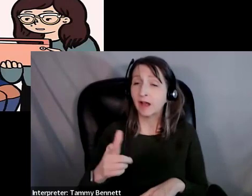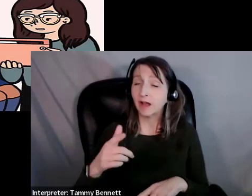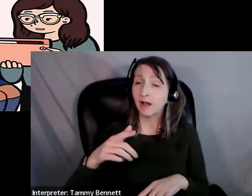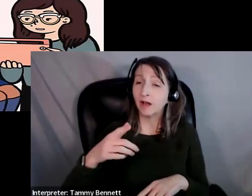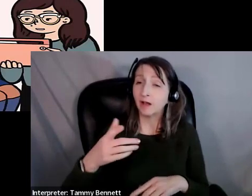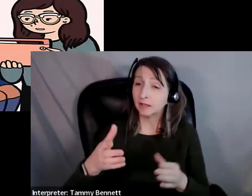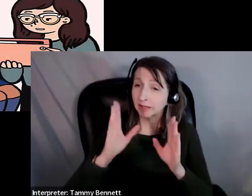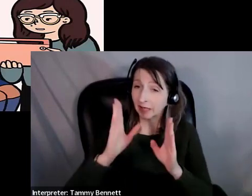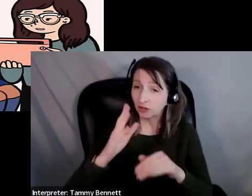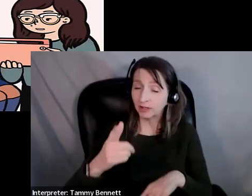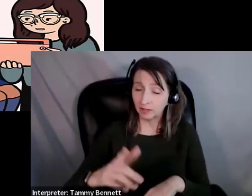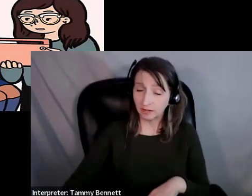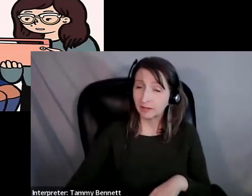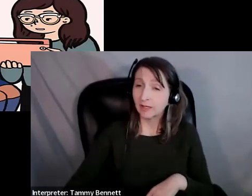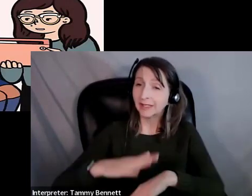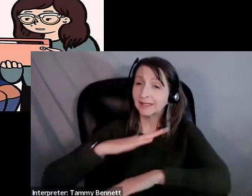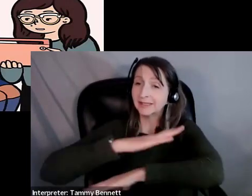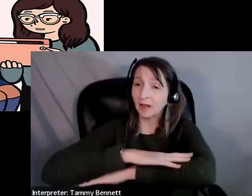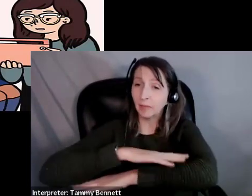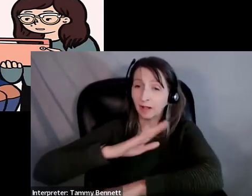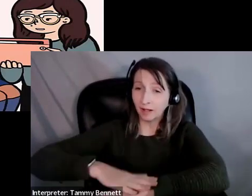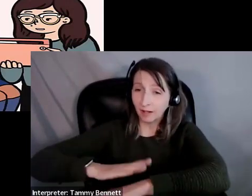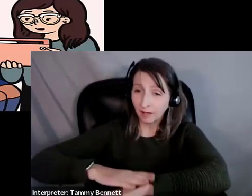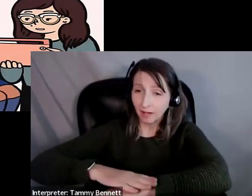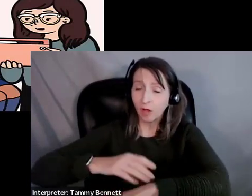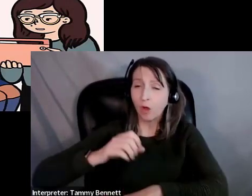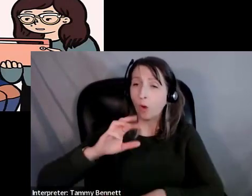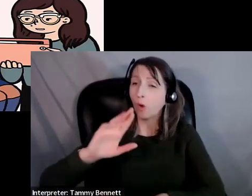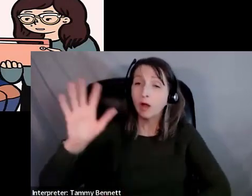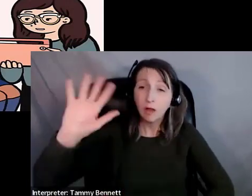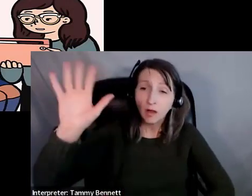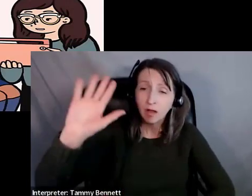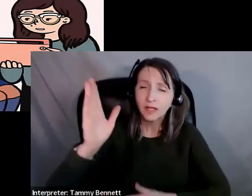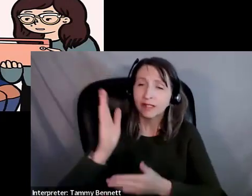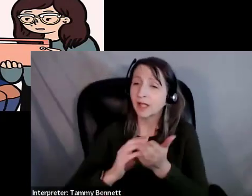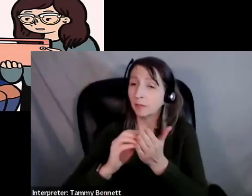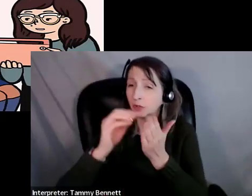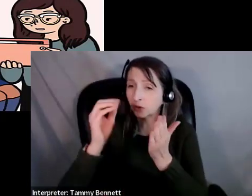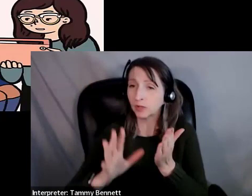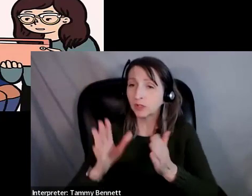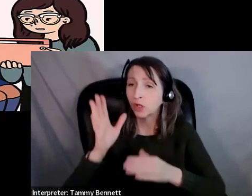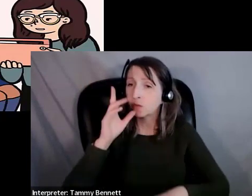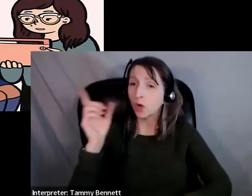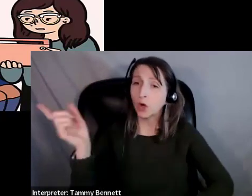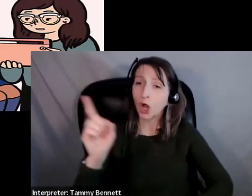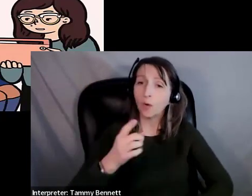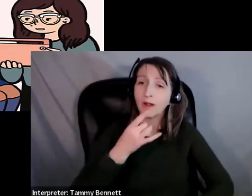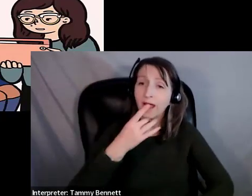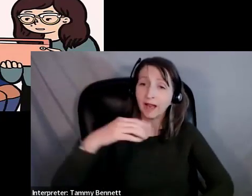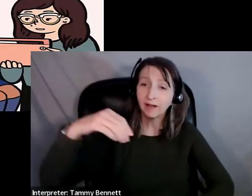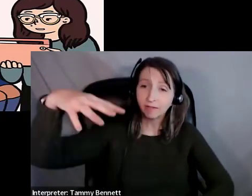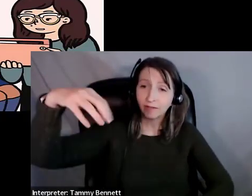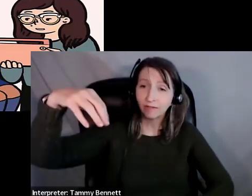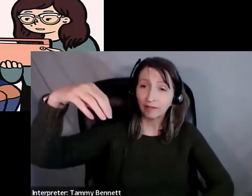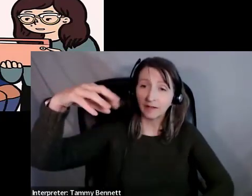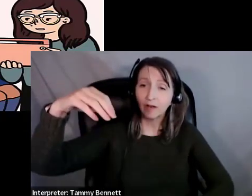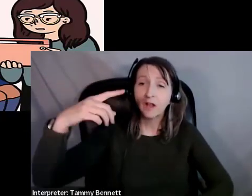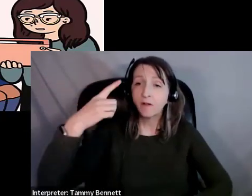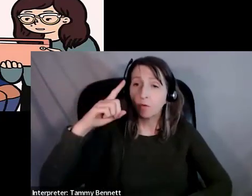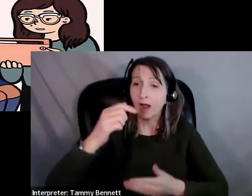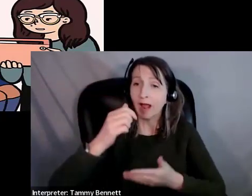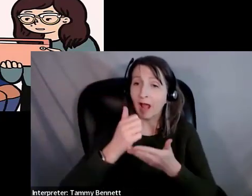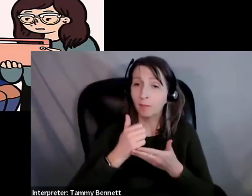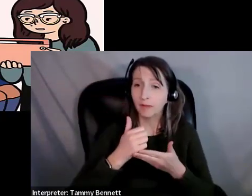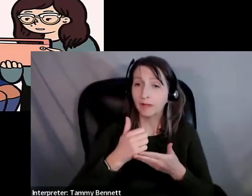the table or flapping their hand, or whether I even have students who will get up, go across the room and flicker the lights again, it's working on how am I gaining